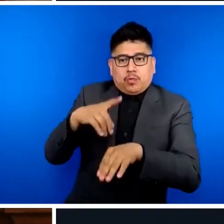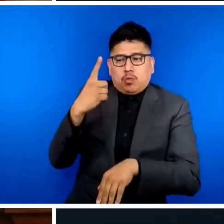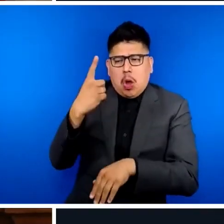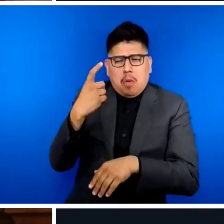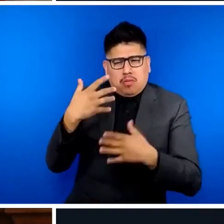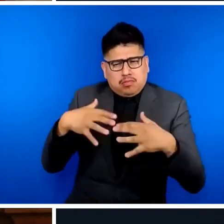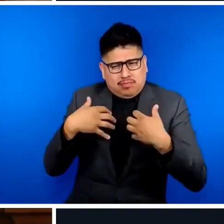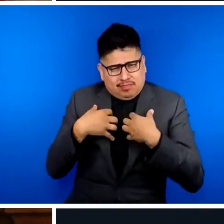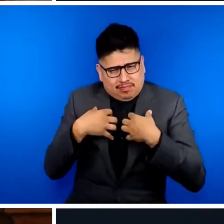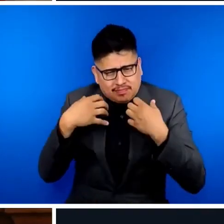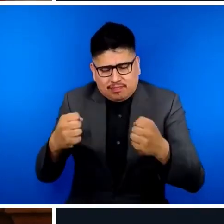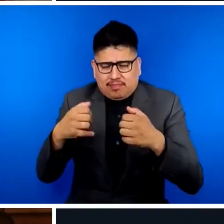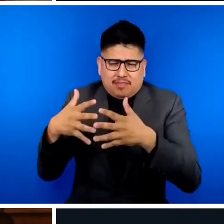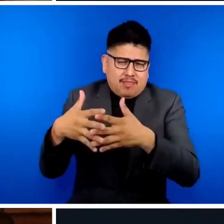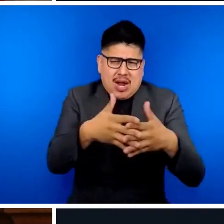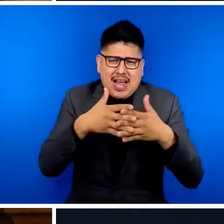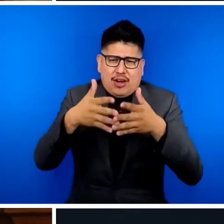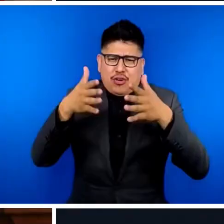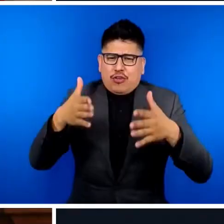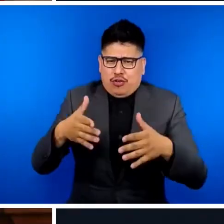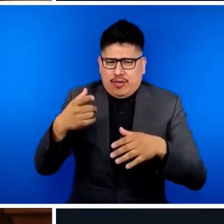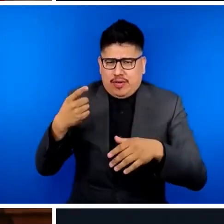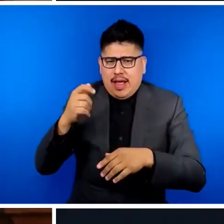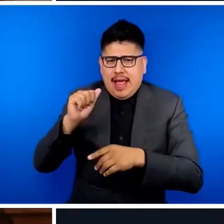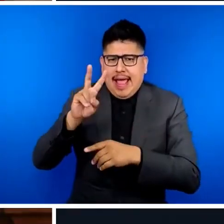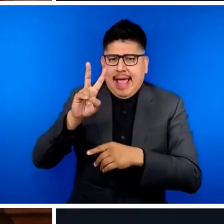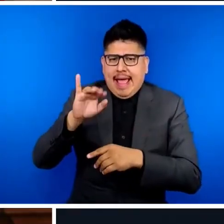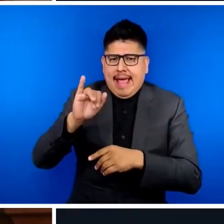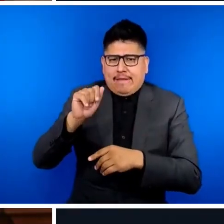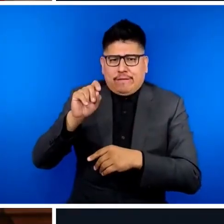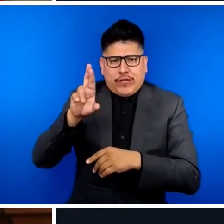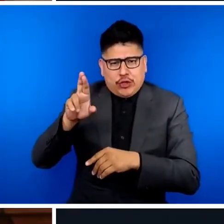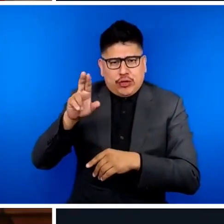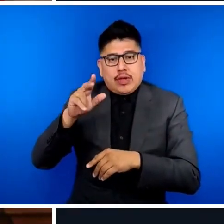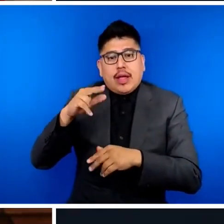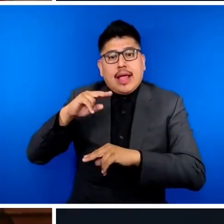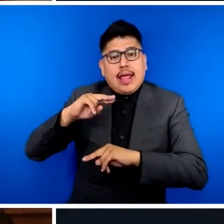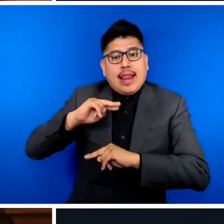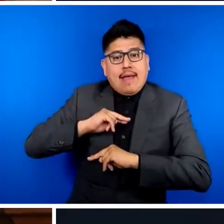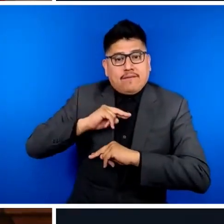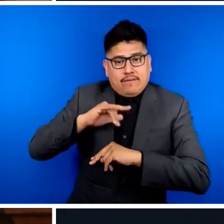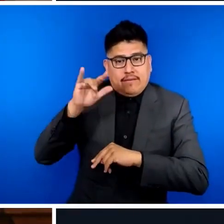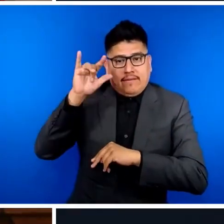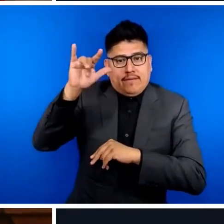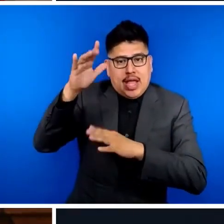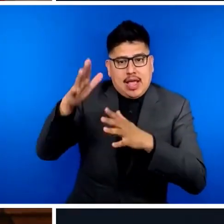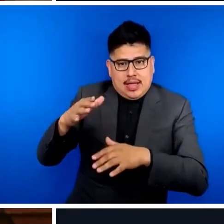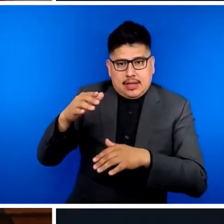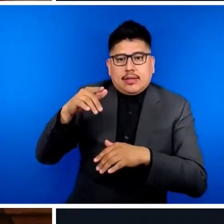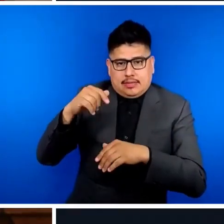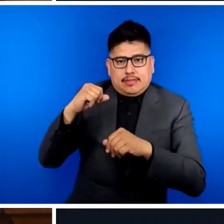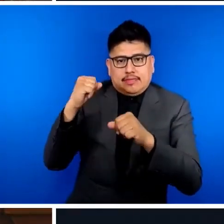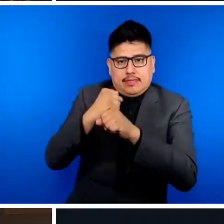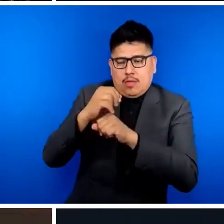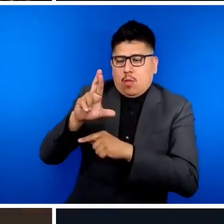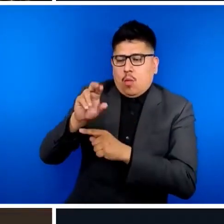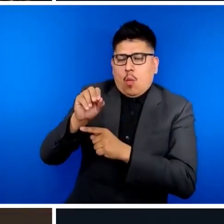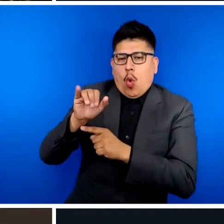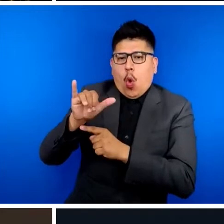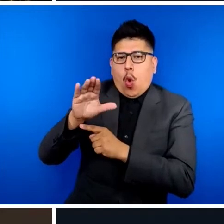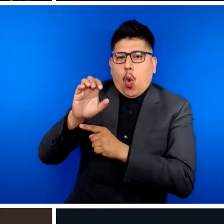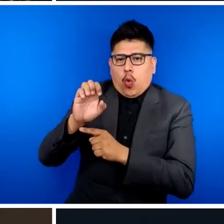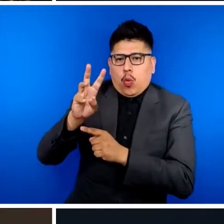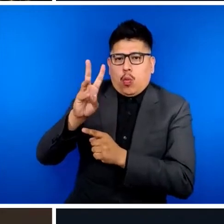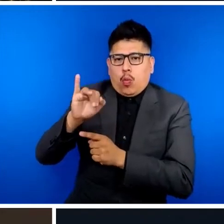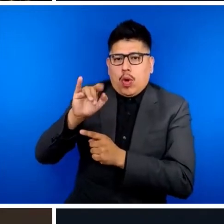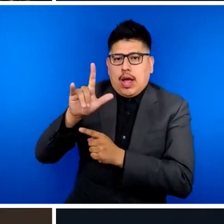American aviator, Navy fighter pilot. Royce Williams served in World War II, Korea, Vietnam, flying